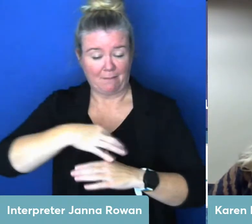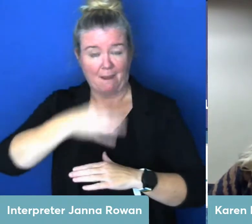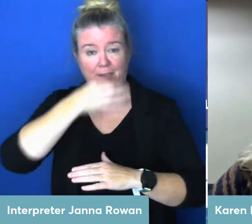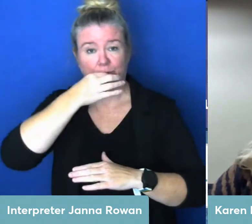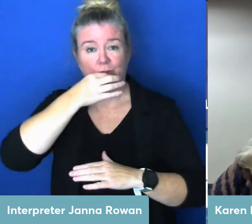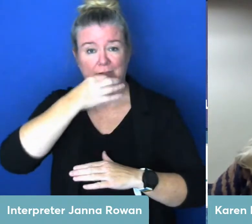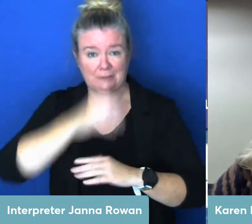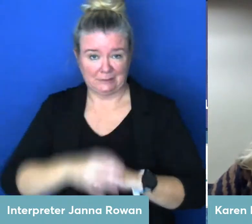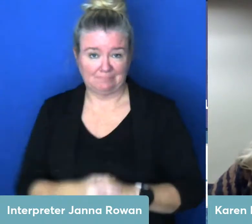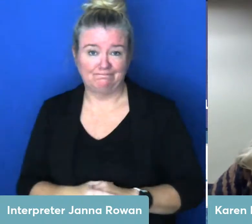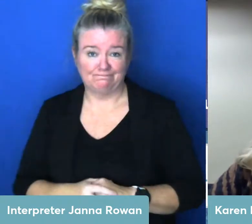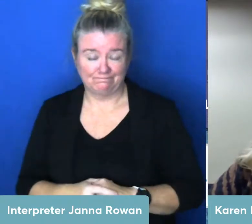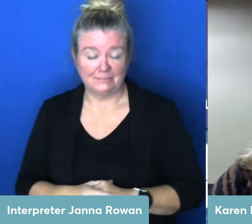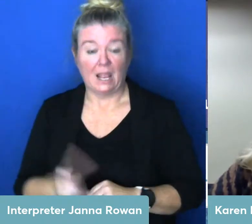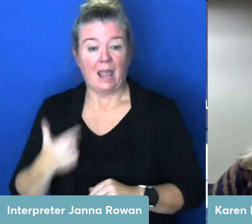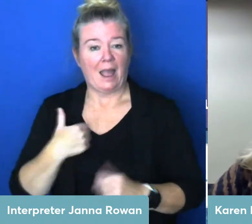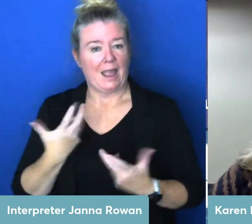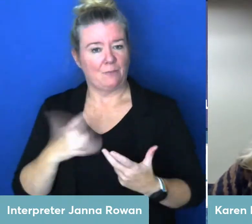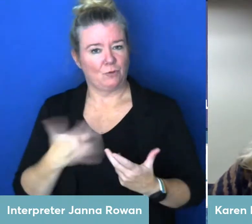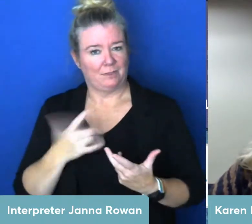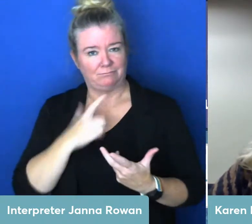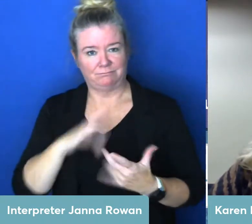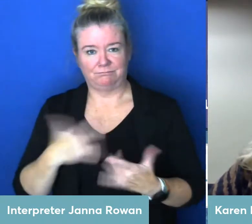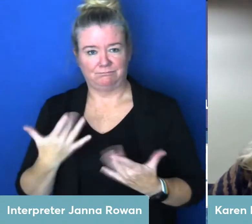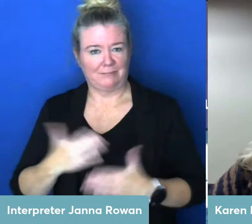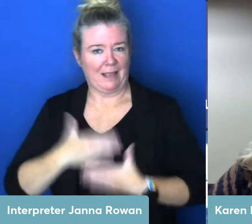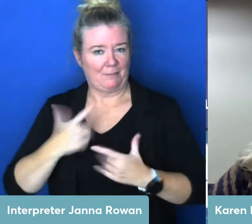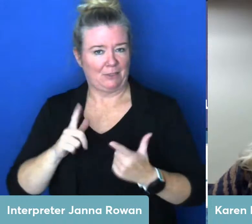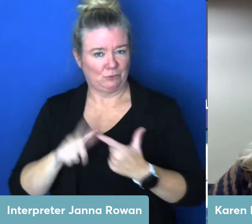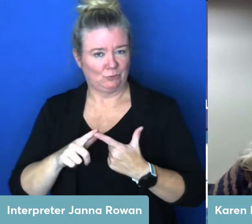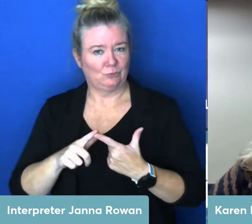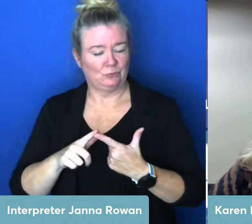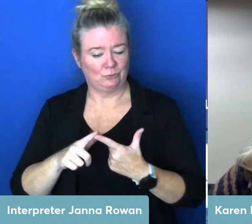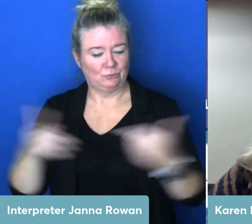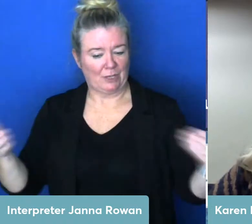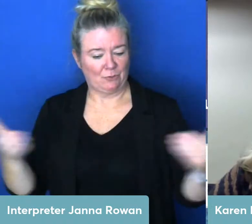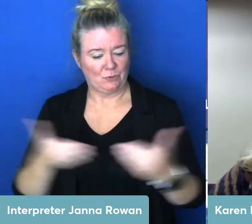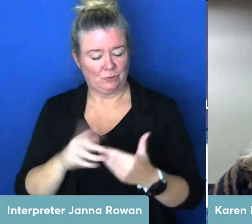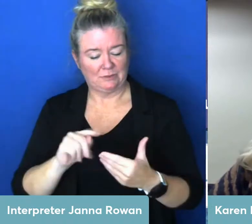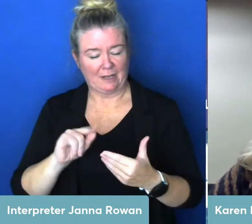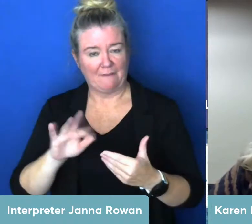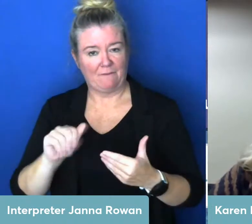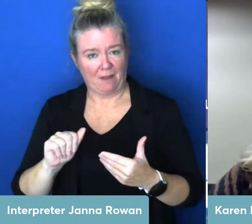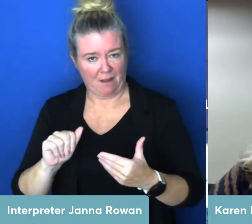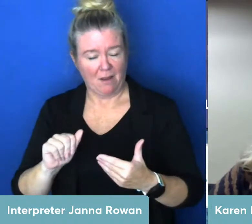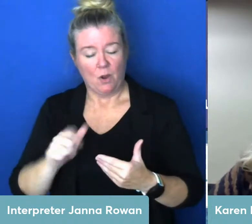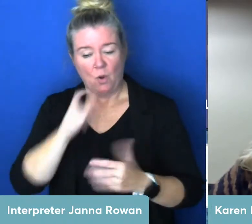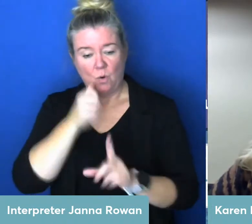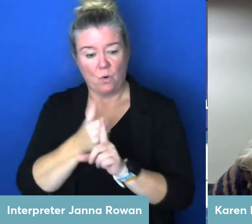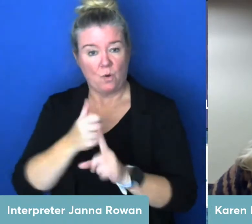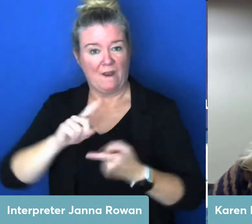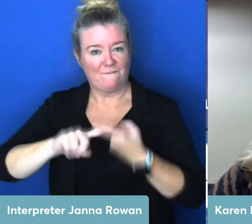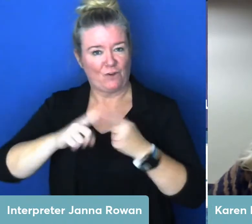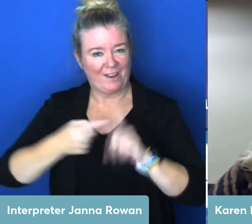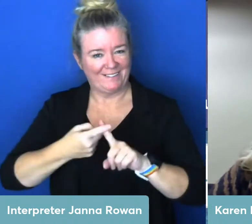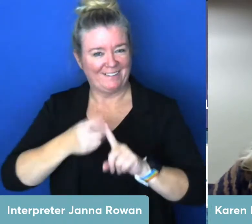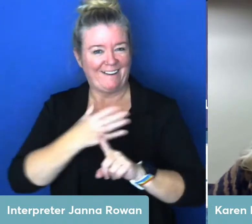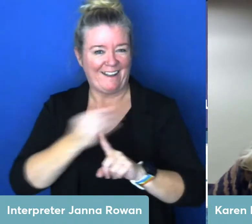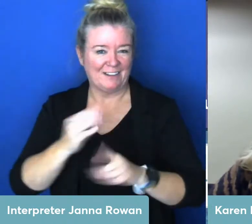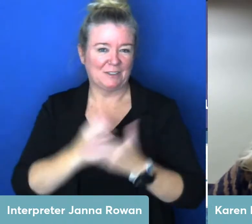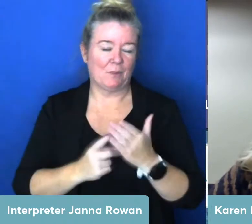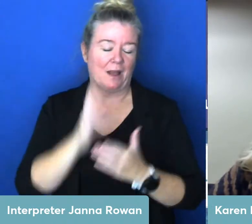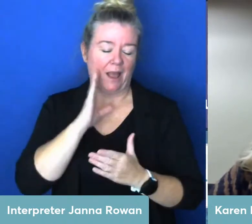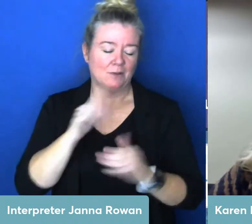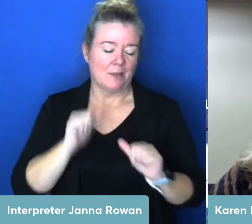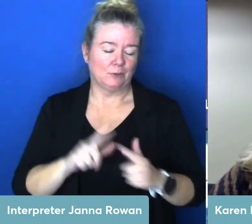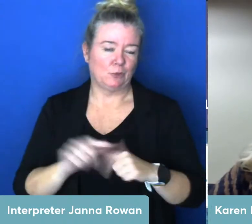expertise. I am especially pleased to be able to introduce Taifa, who is a friend and is someone I was